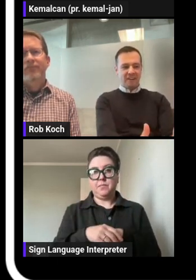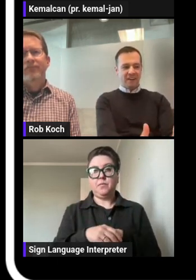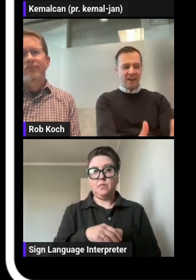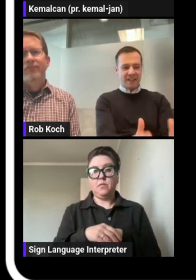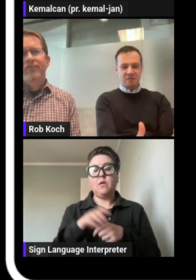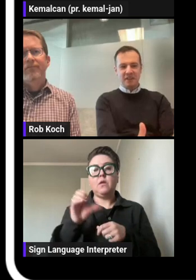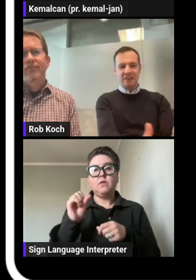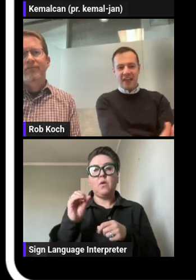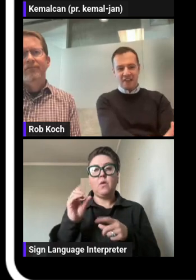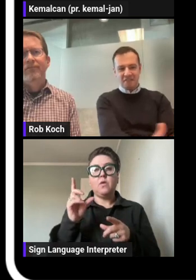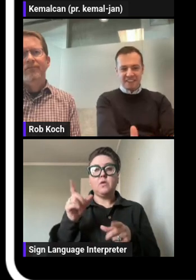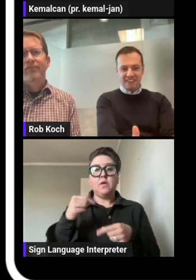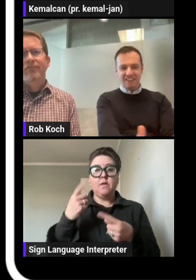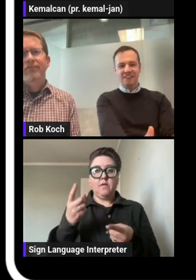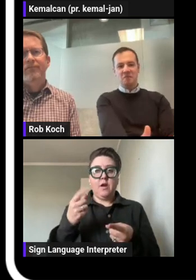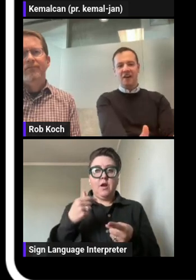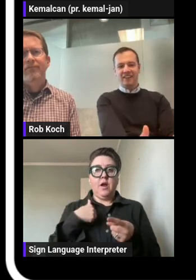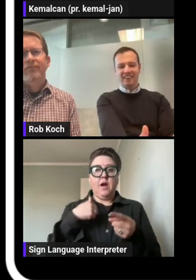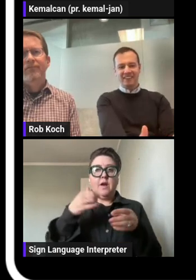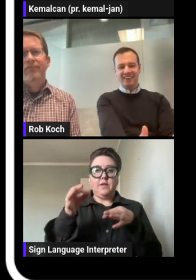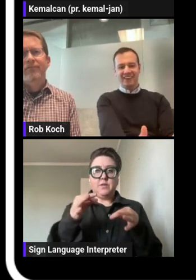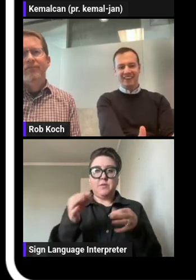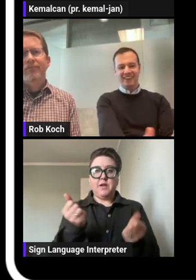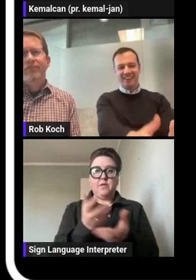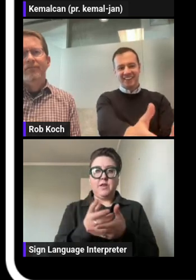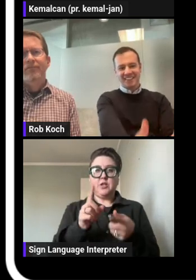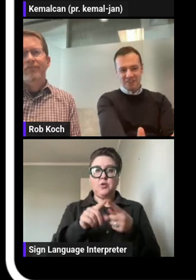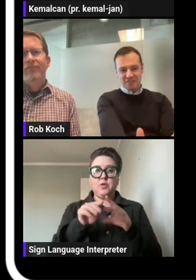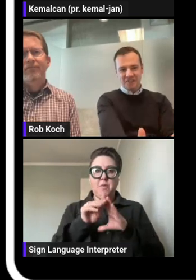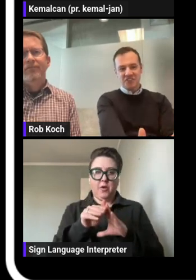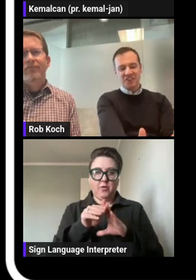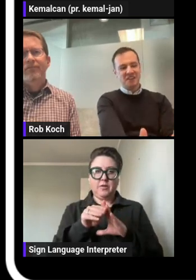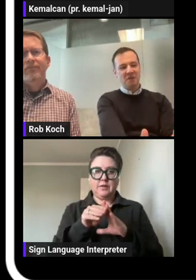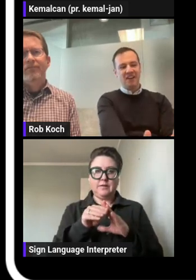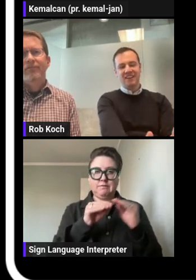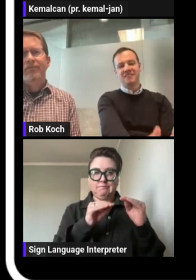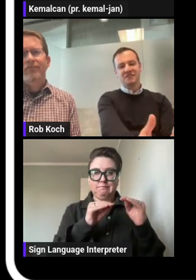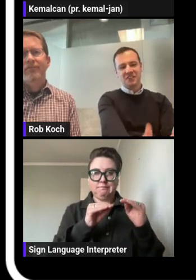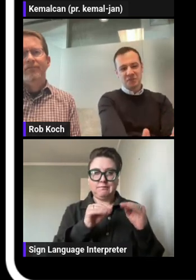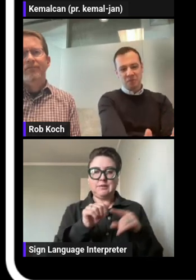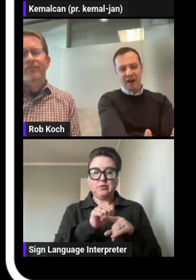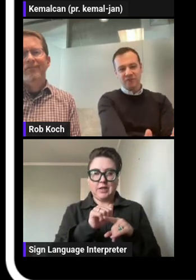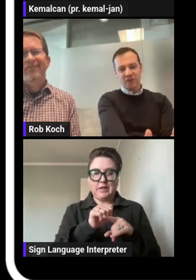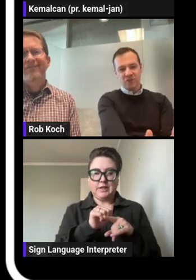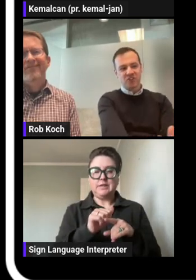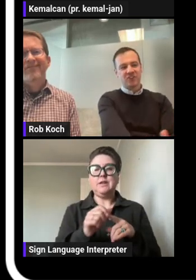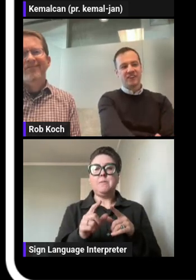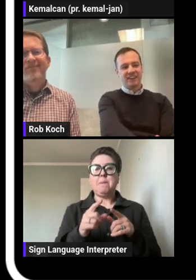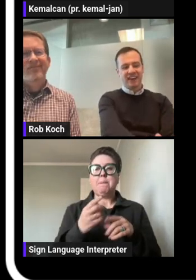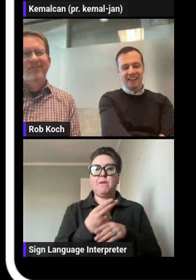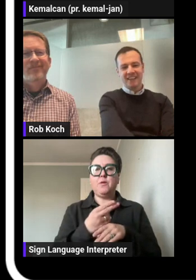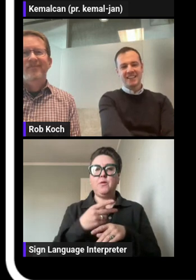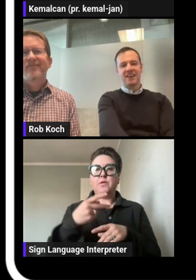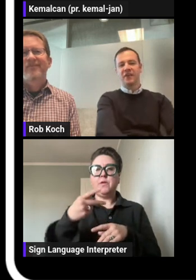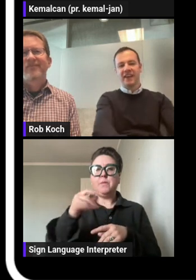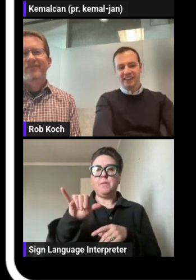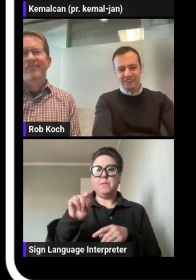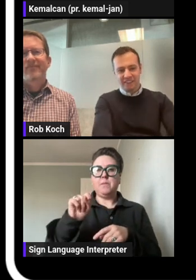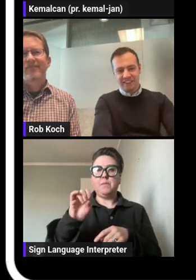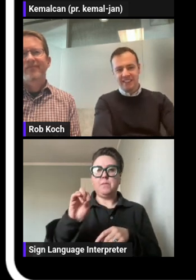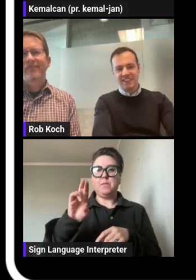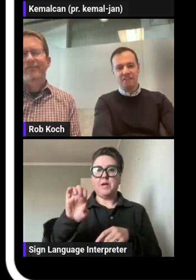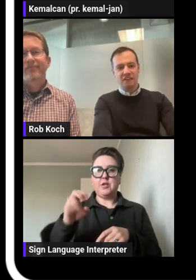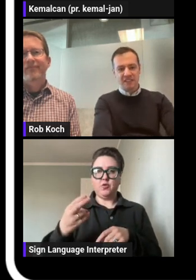So far, I explained everything to the model. So we train the model, use PyTorch, and I say,